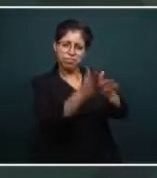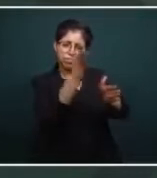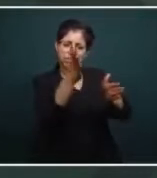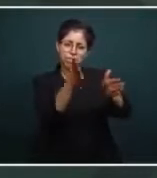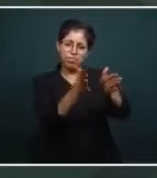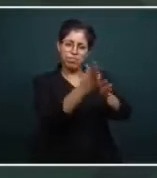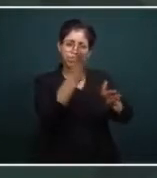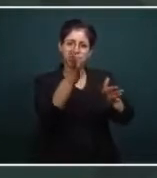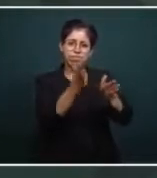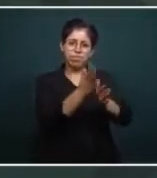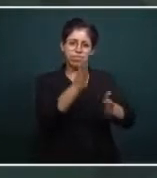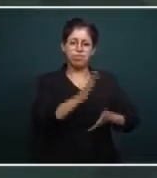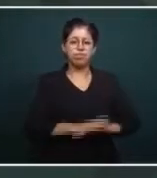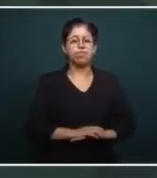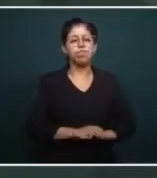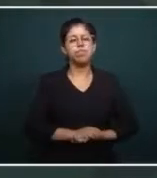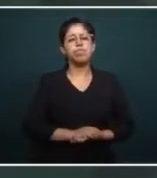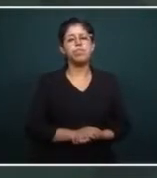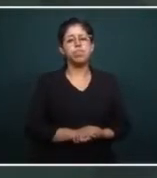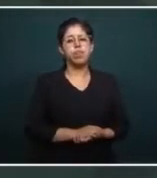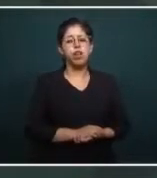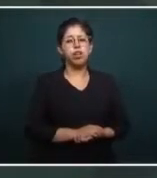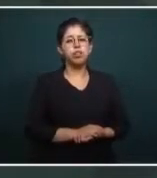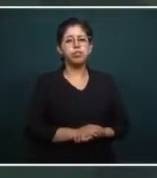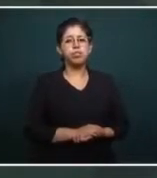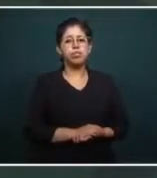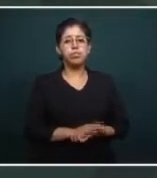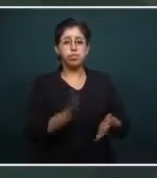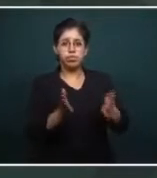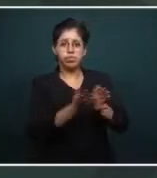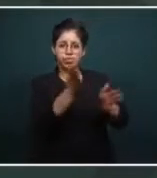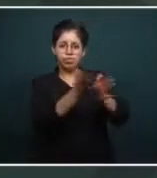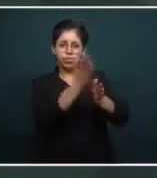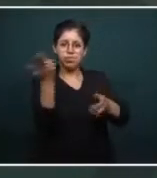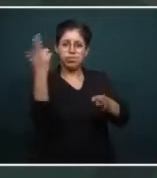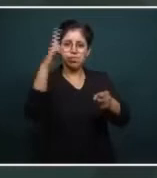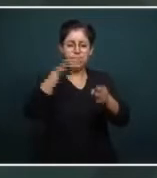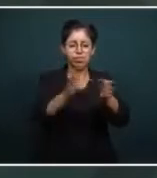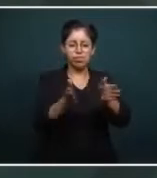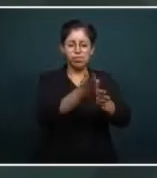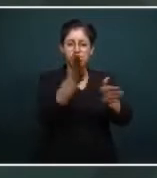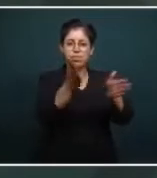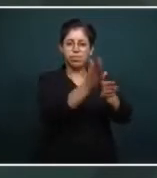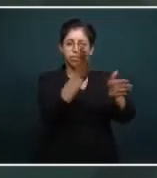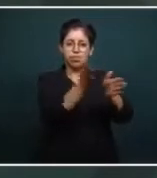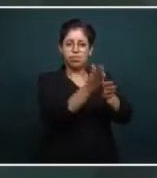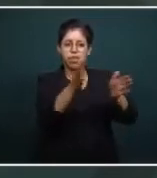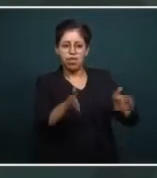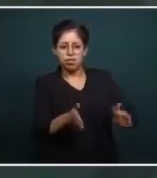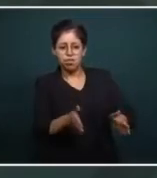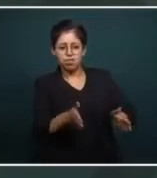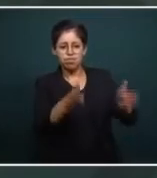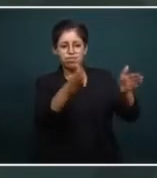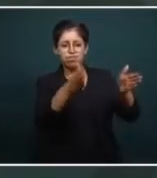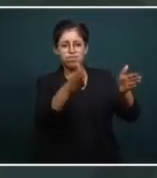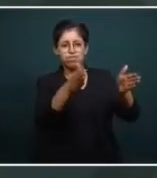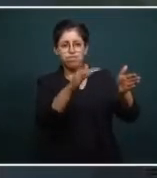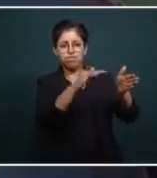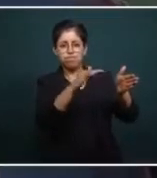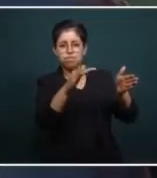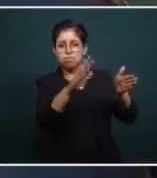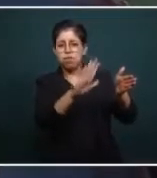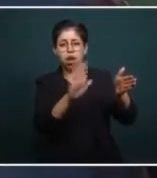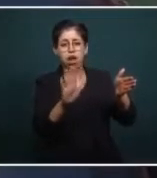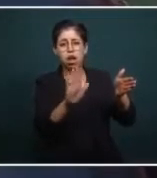because del all of it sexenio pasado. was from the last, Inició un hospital, they initiated pero a inconcluso, hospital